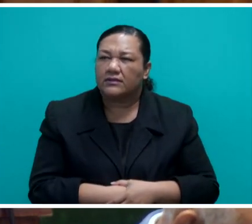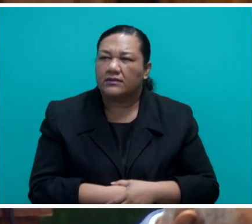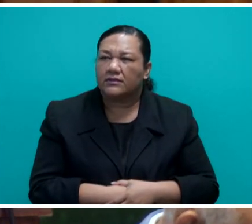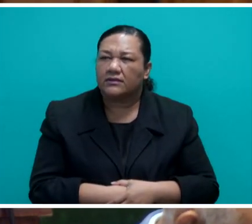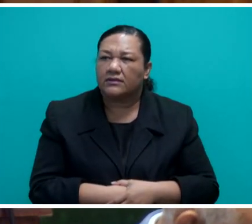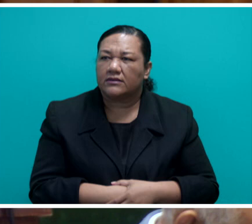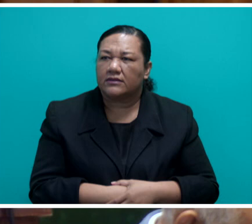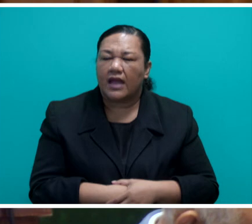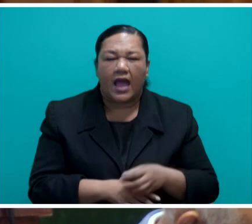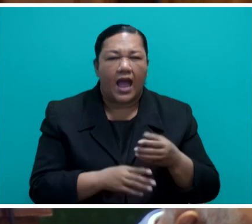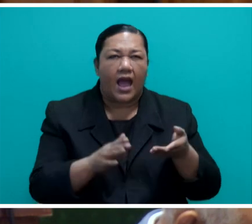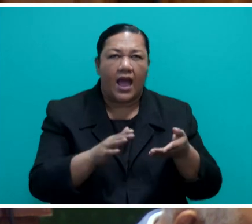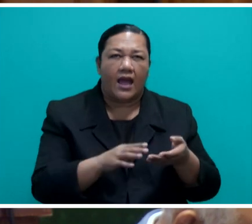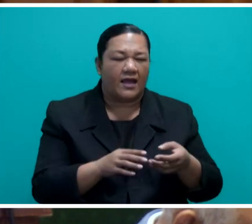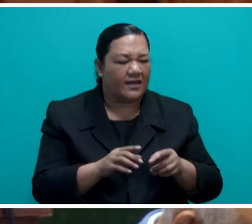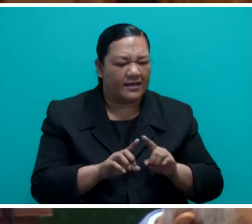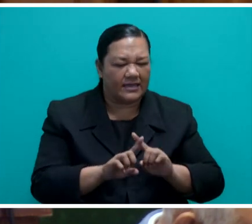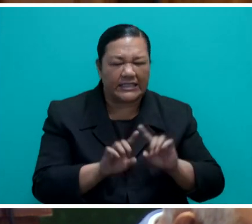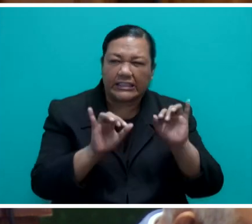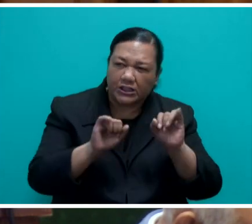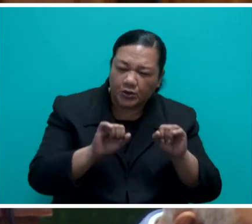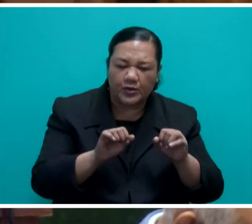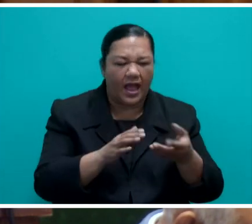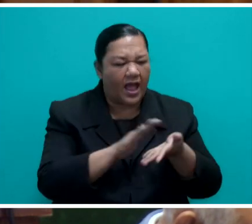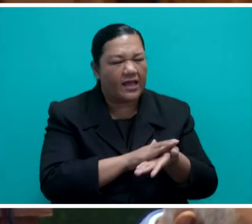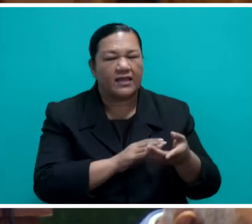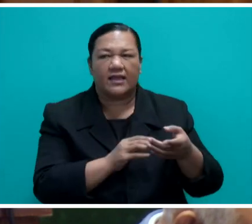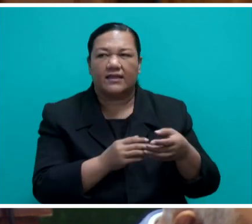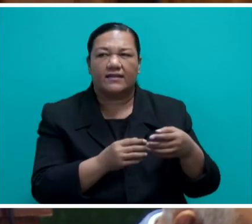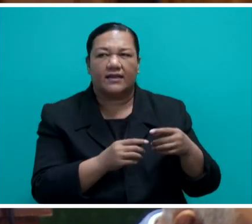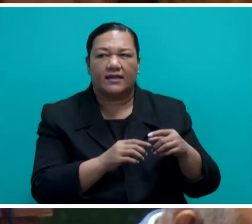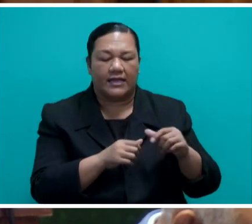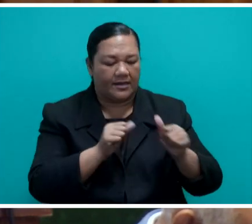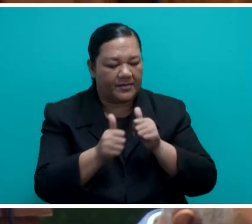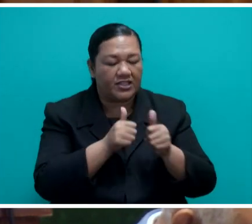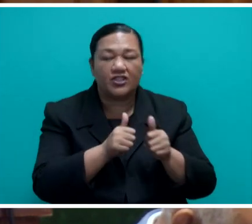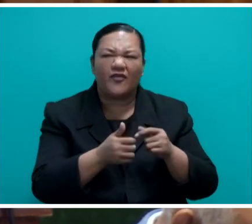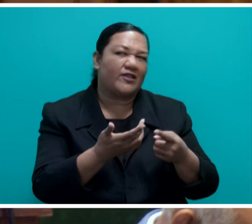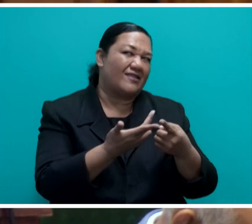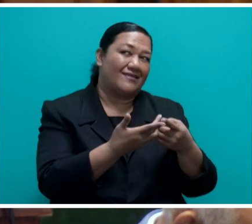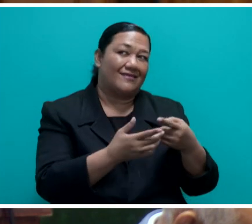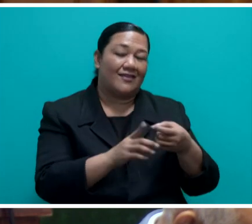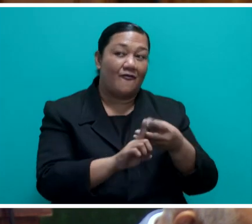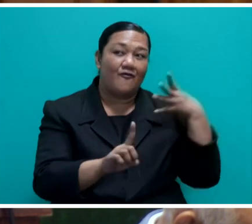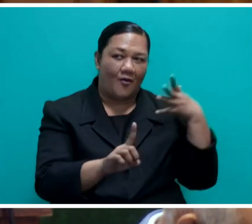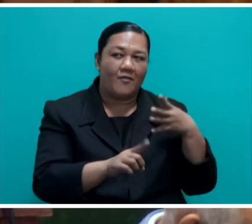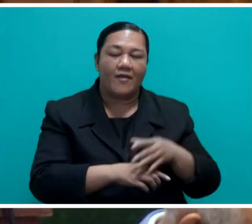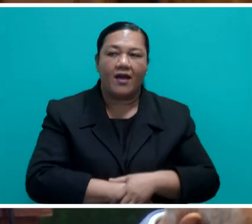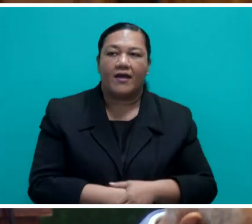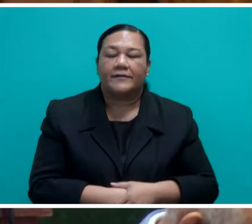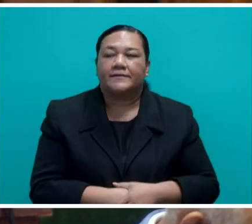administration, creating unplanned development which converted land that had approved drainage schemes into residential